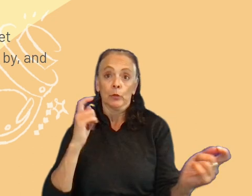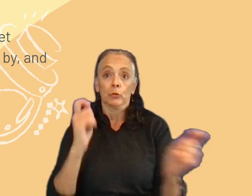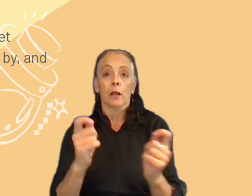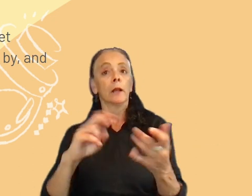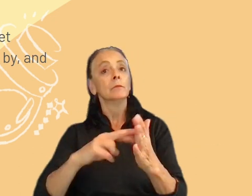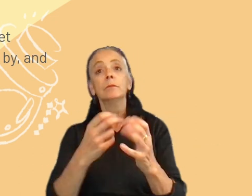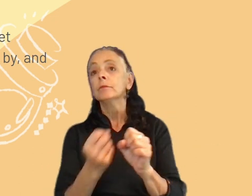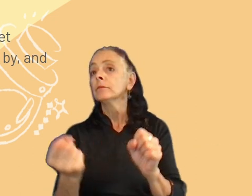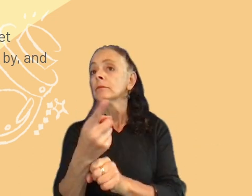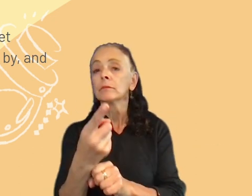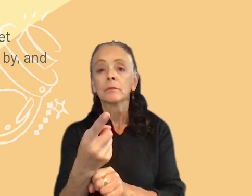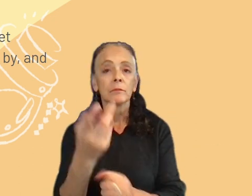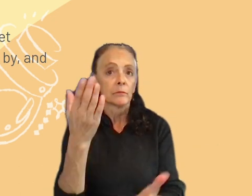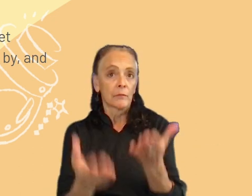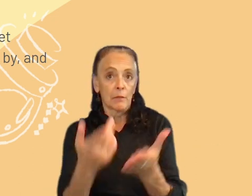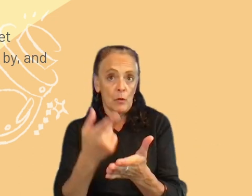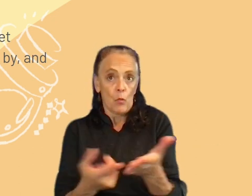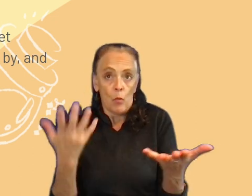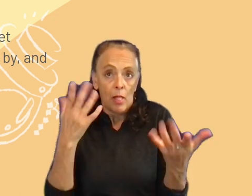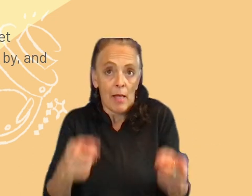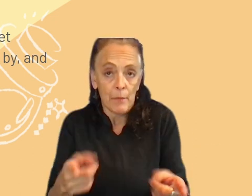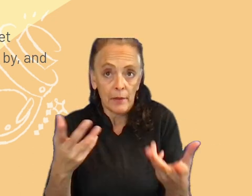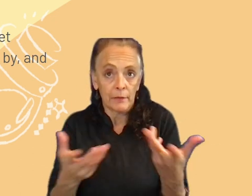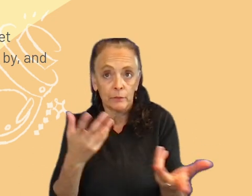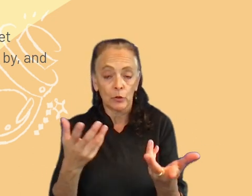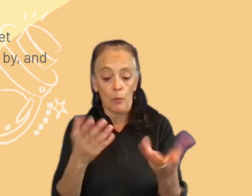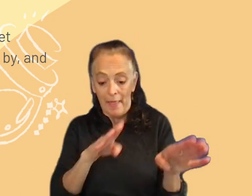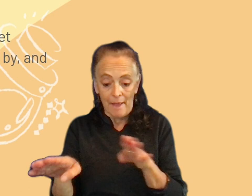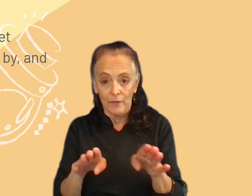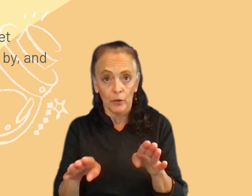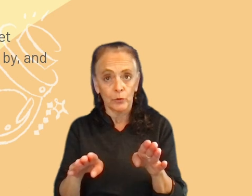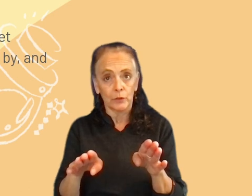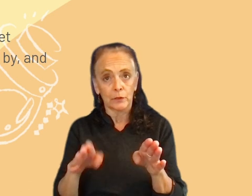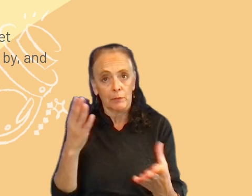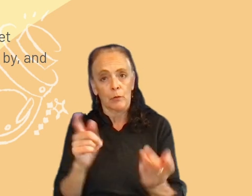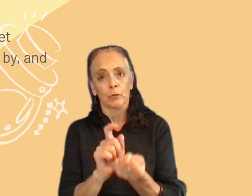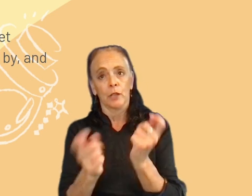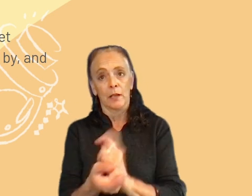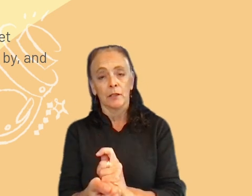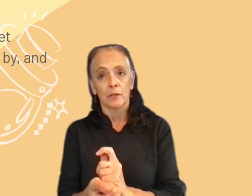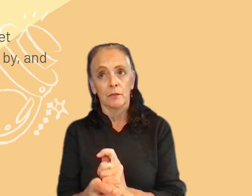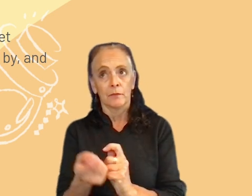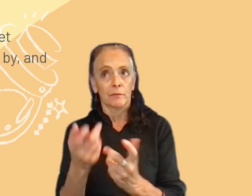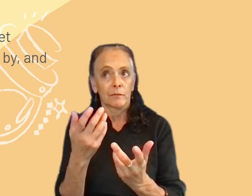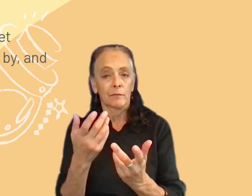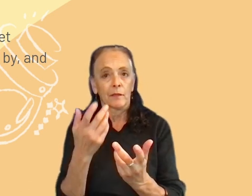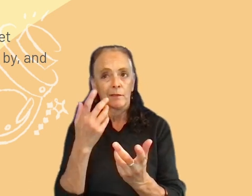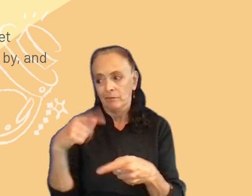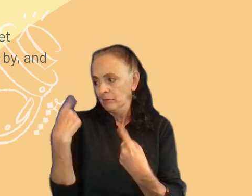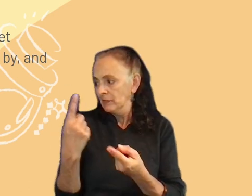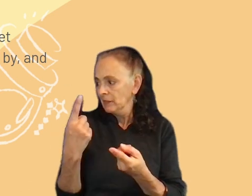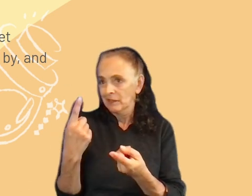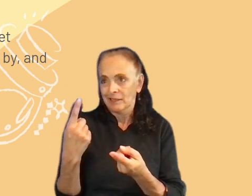year what may may happen that these these behaviors may change uh for the past years we had the pandemic